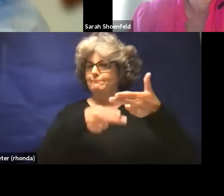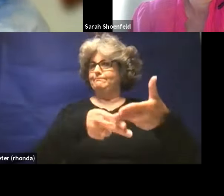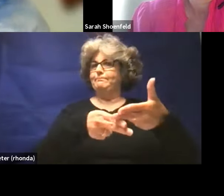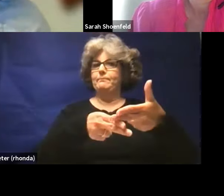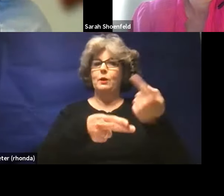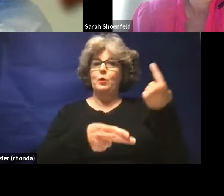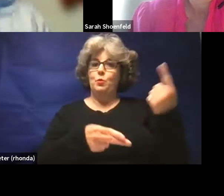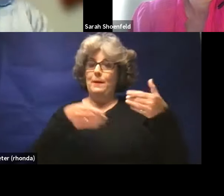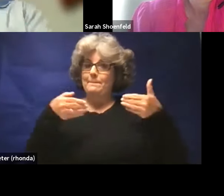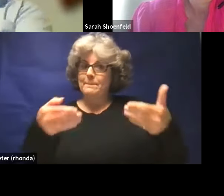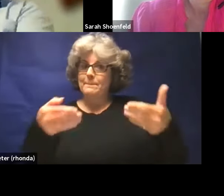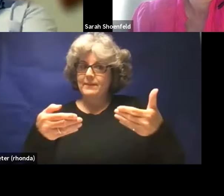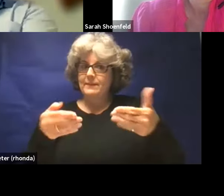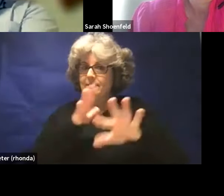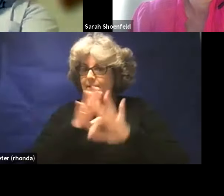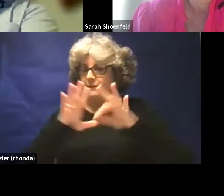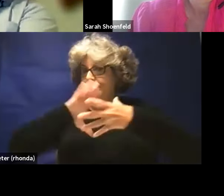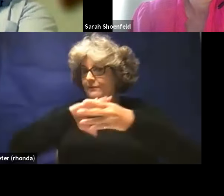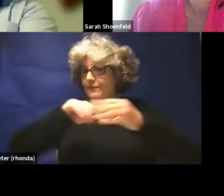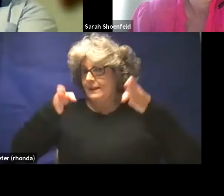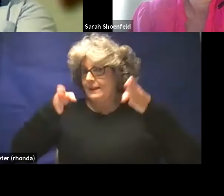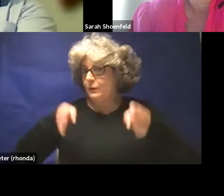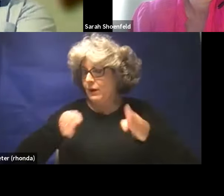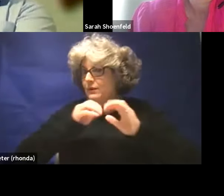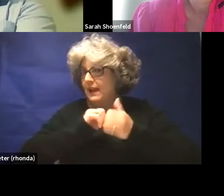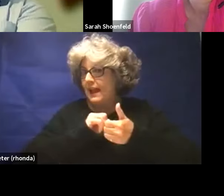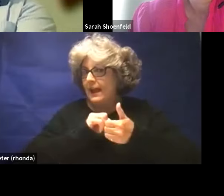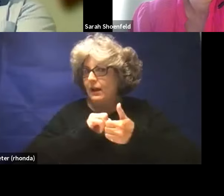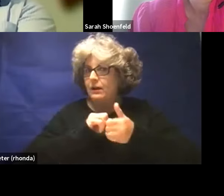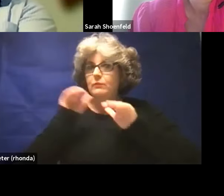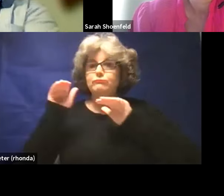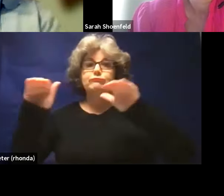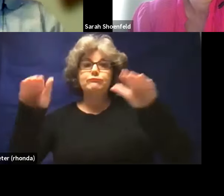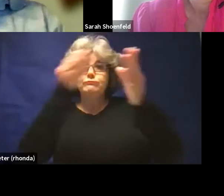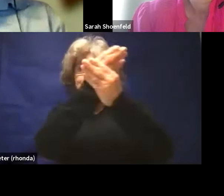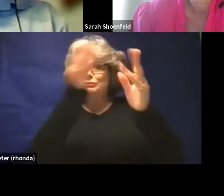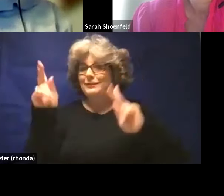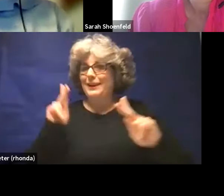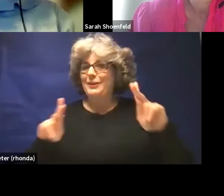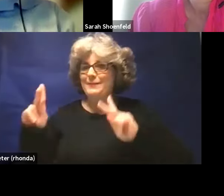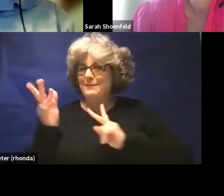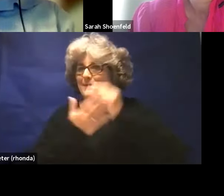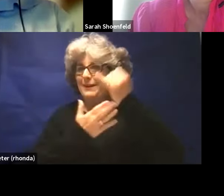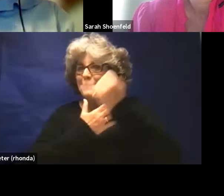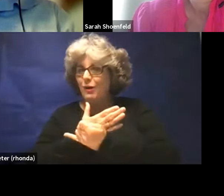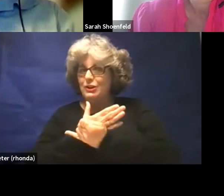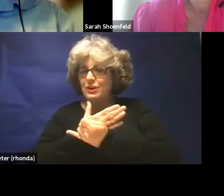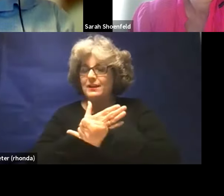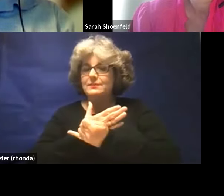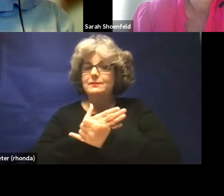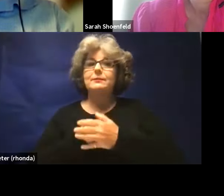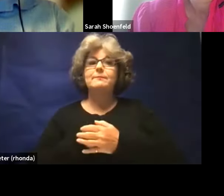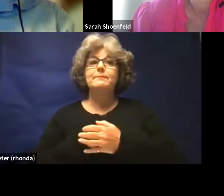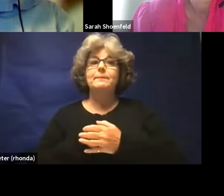one of our methods for finding narrators is to tell everyone about our projects when we're doing them,